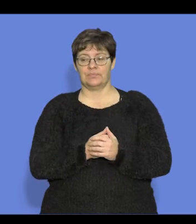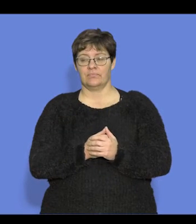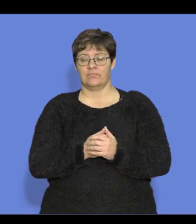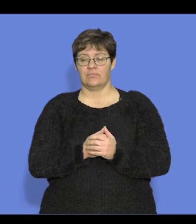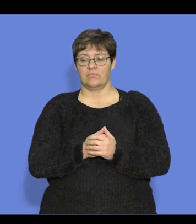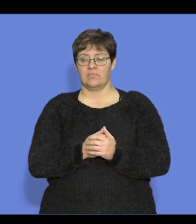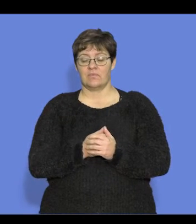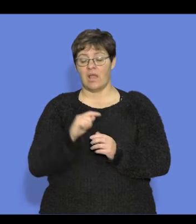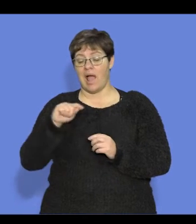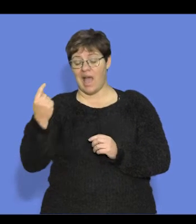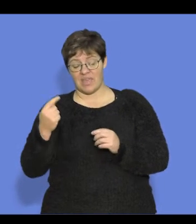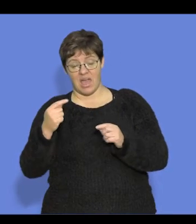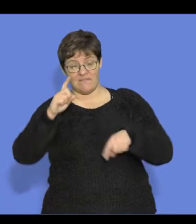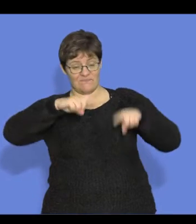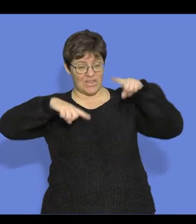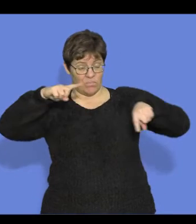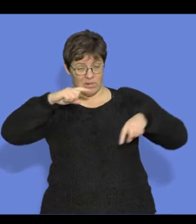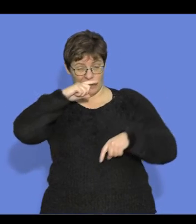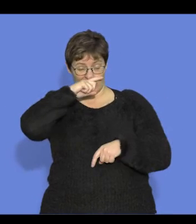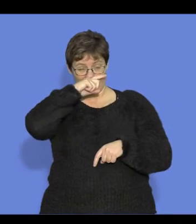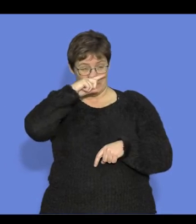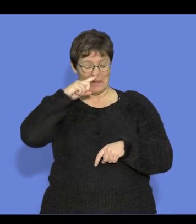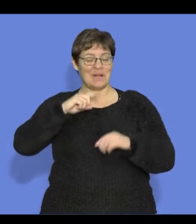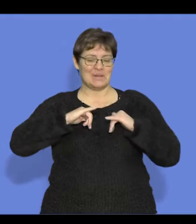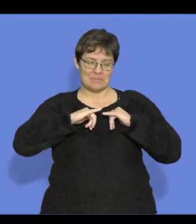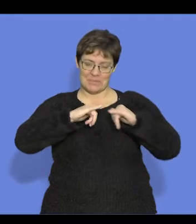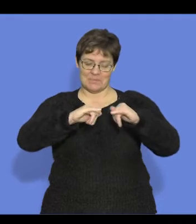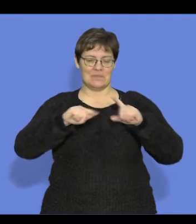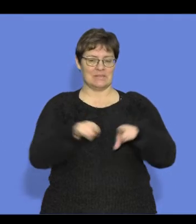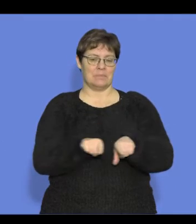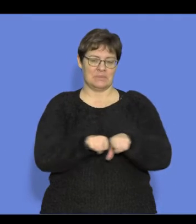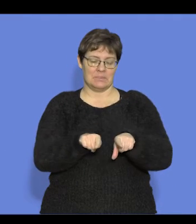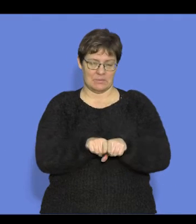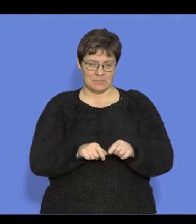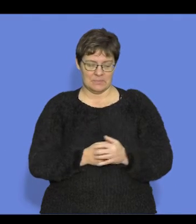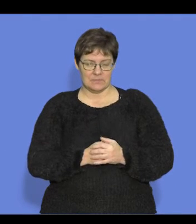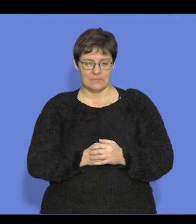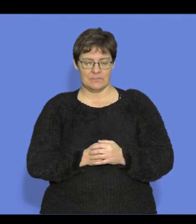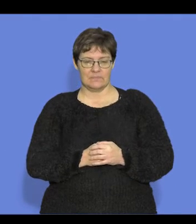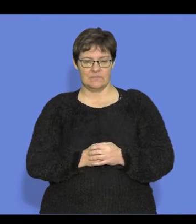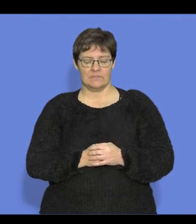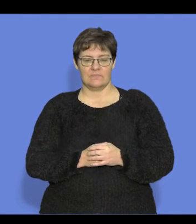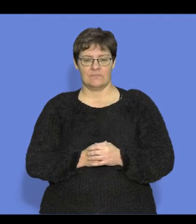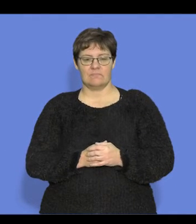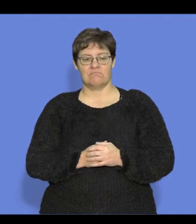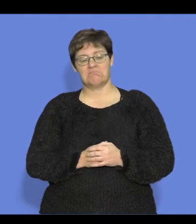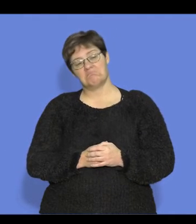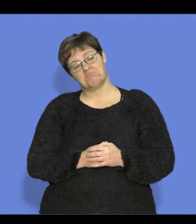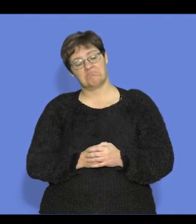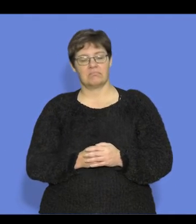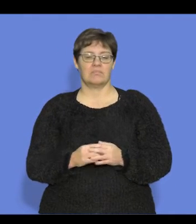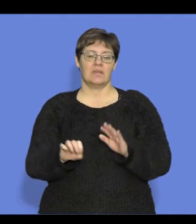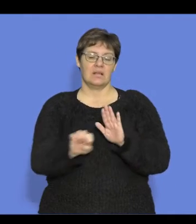if the other variables are kept constant. For example, if they put